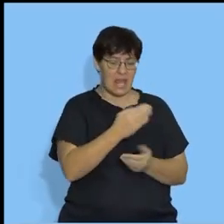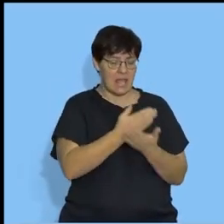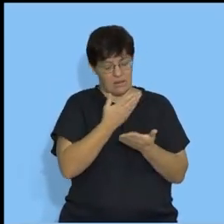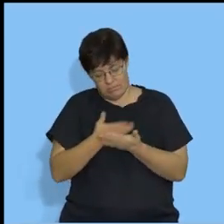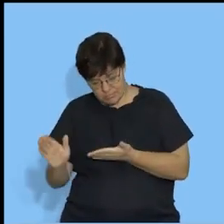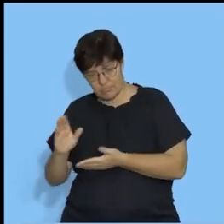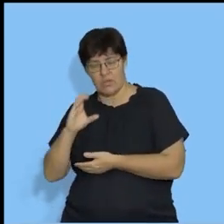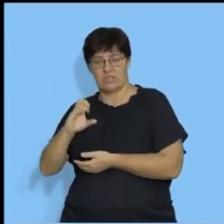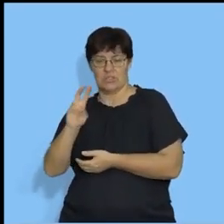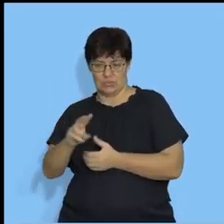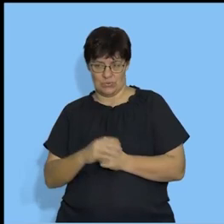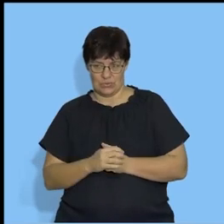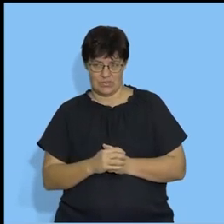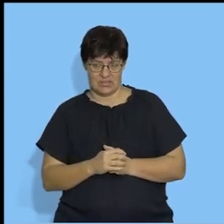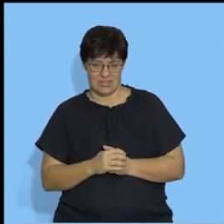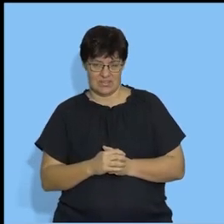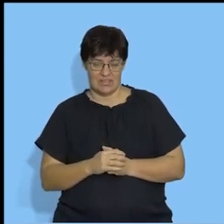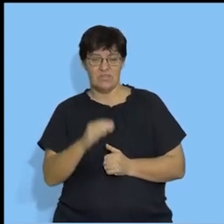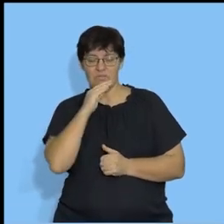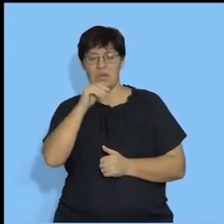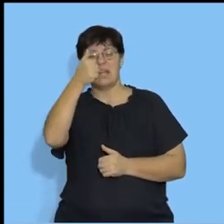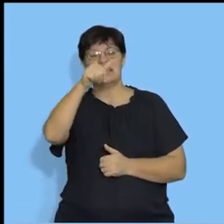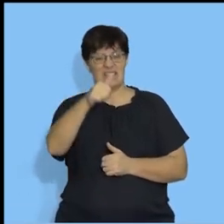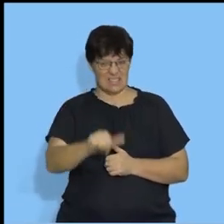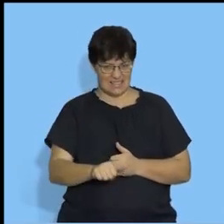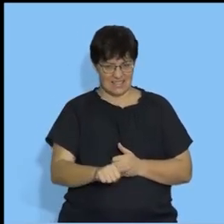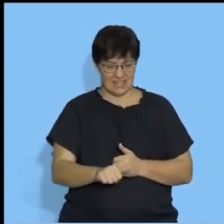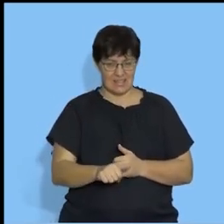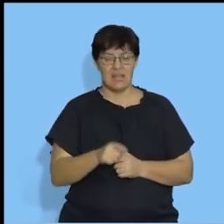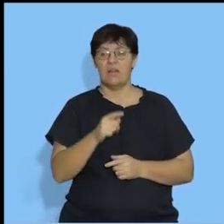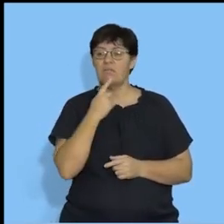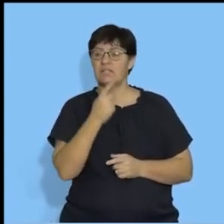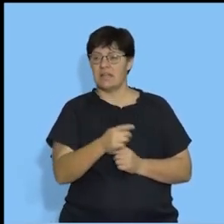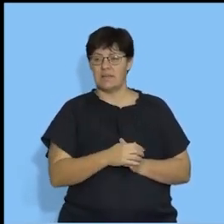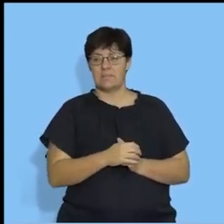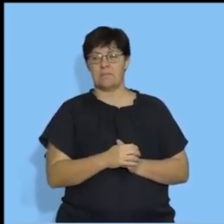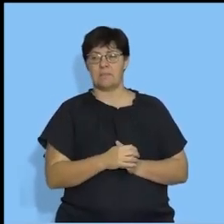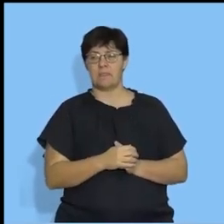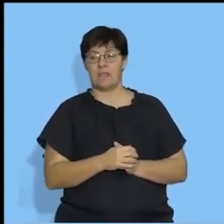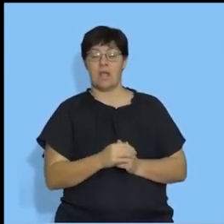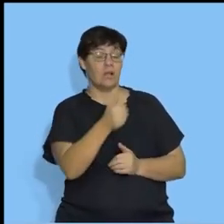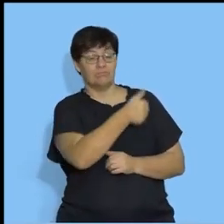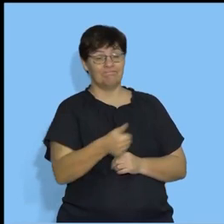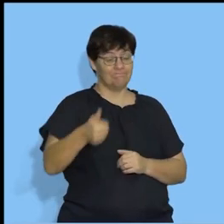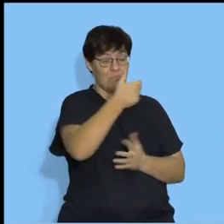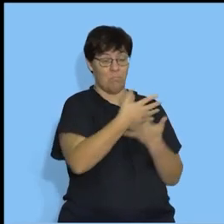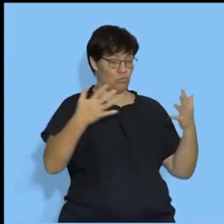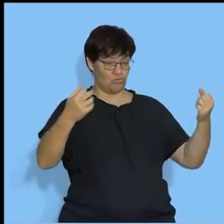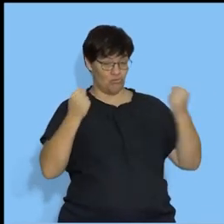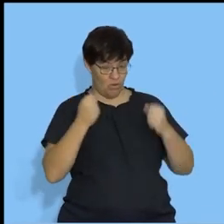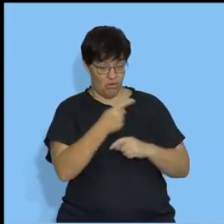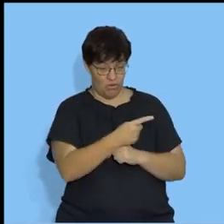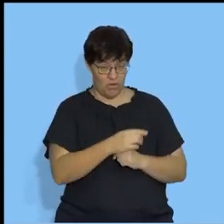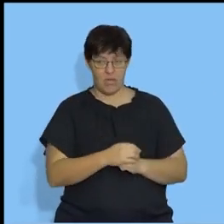to put this in a sequence or in that reactivity series, so the element at the top, the substance at the top, shows